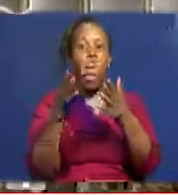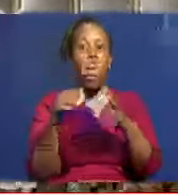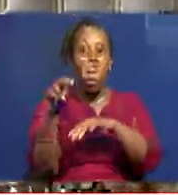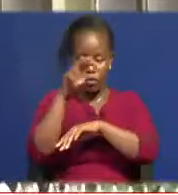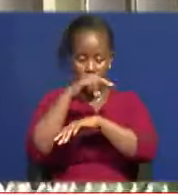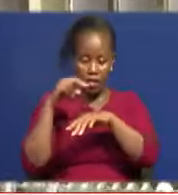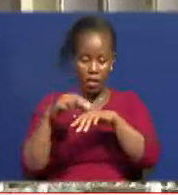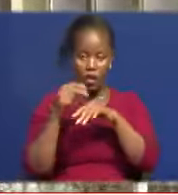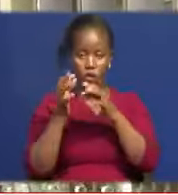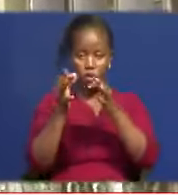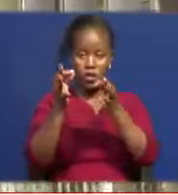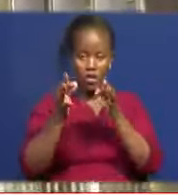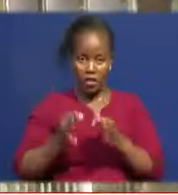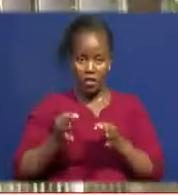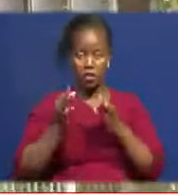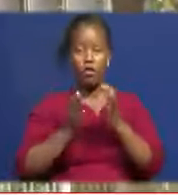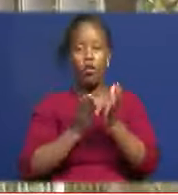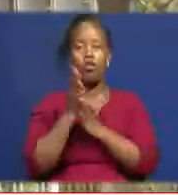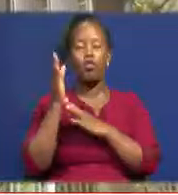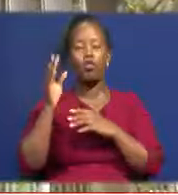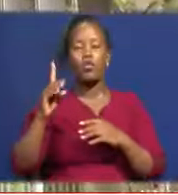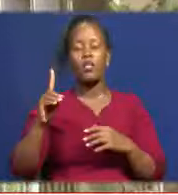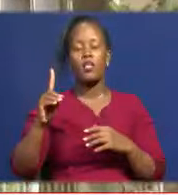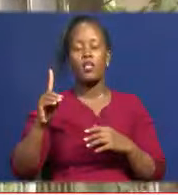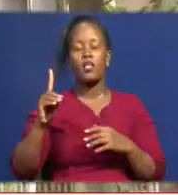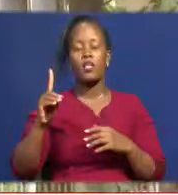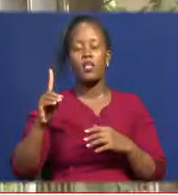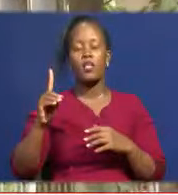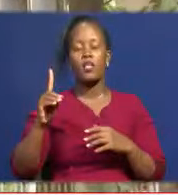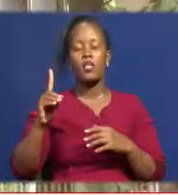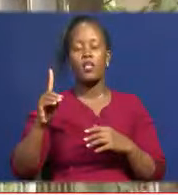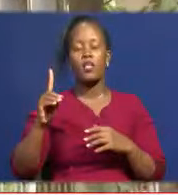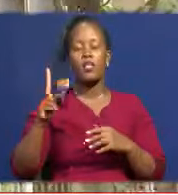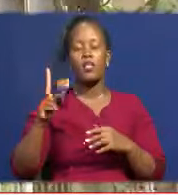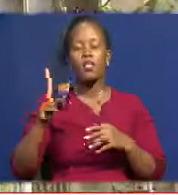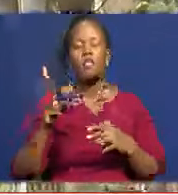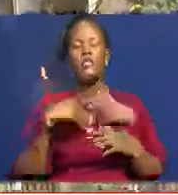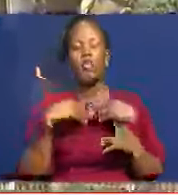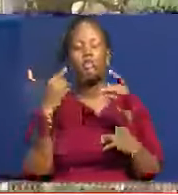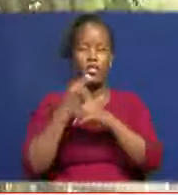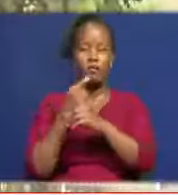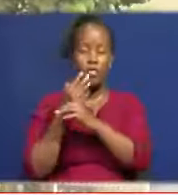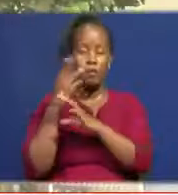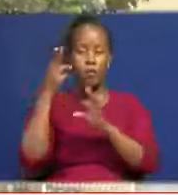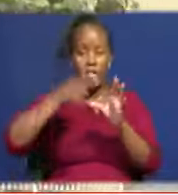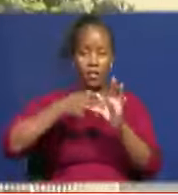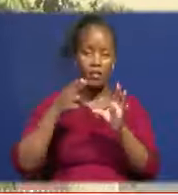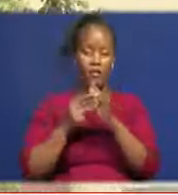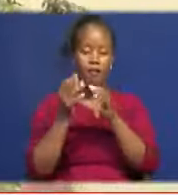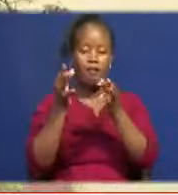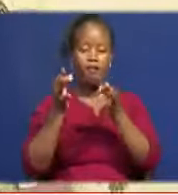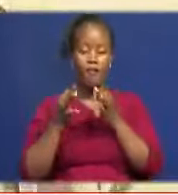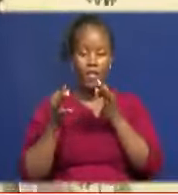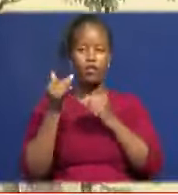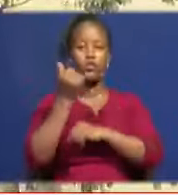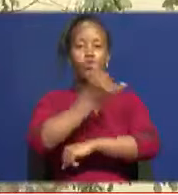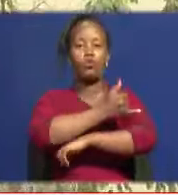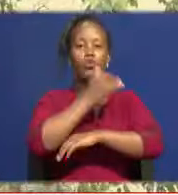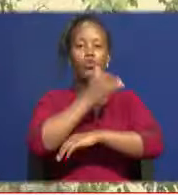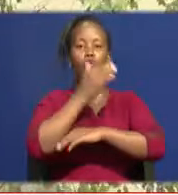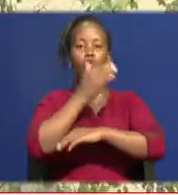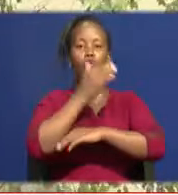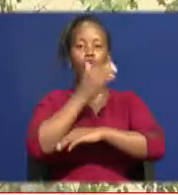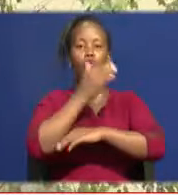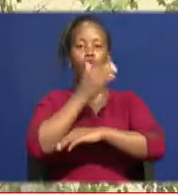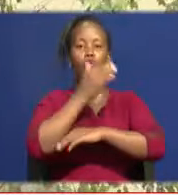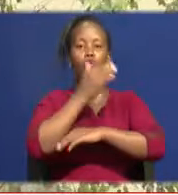treasury to Kenya Development Corporation, which will on financial institutions and SACCOs at an interest rate